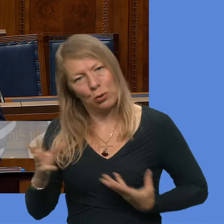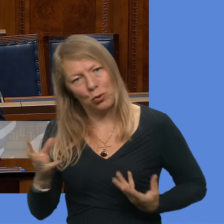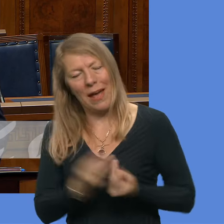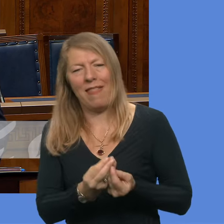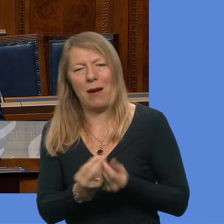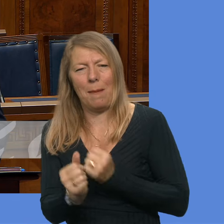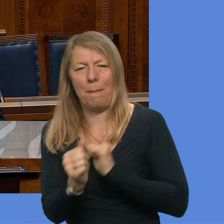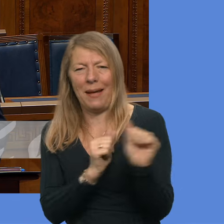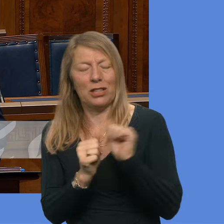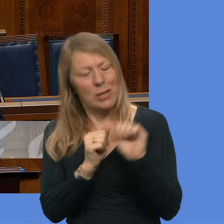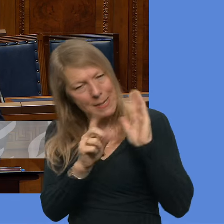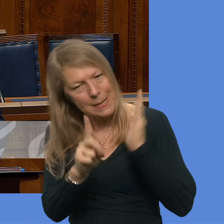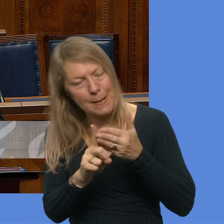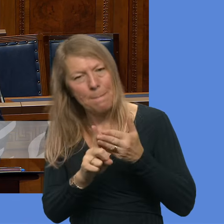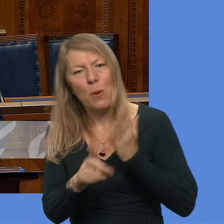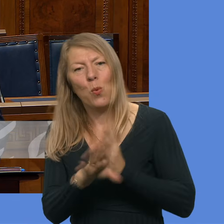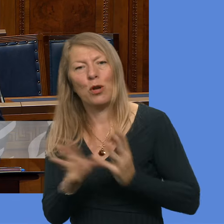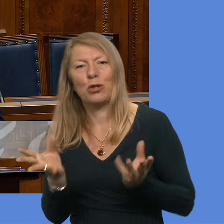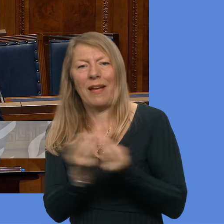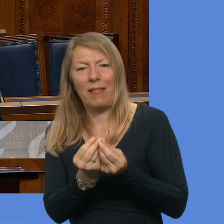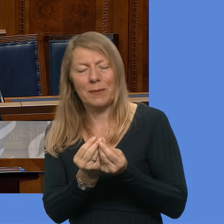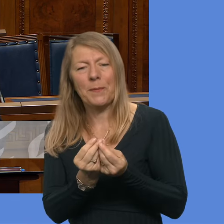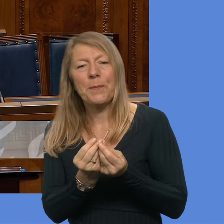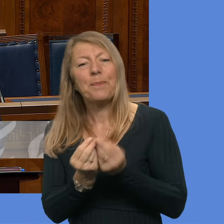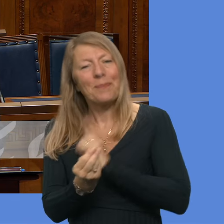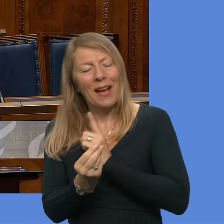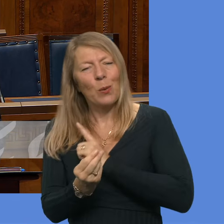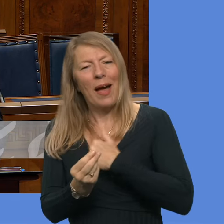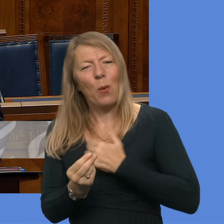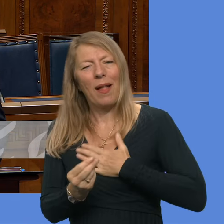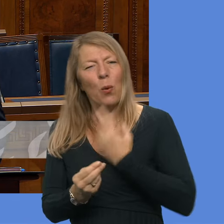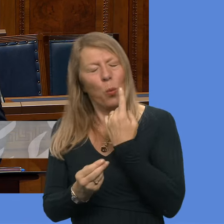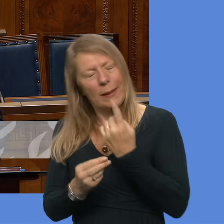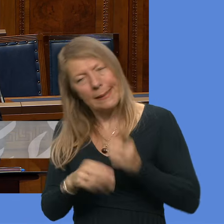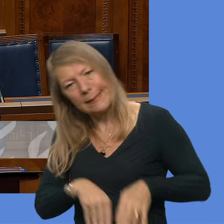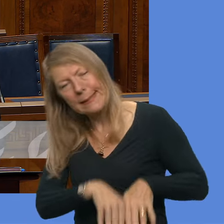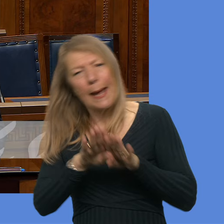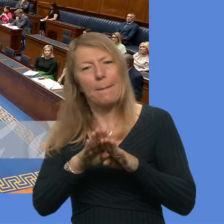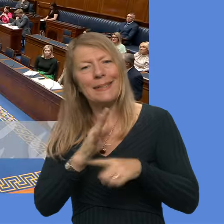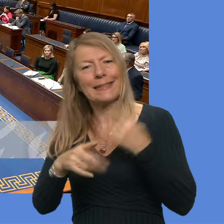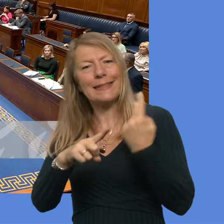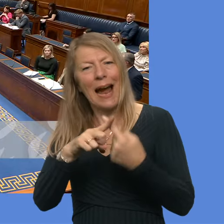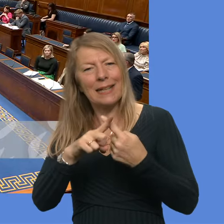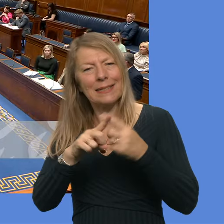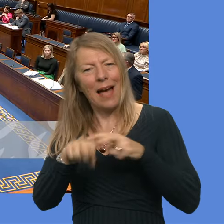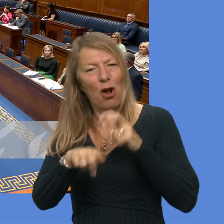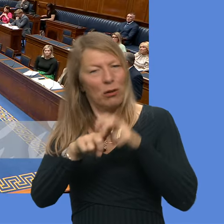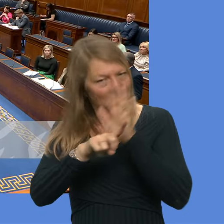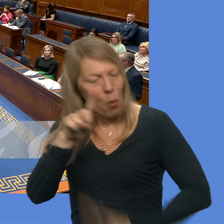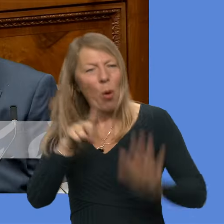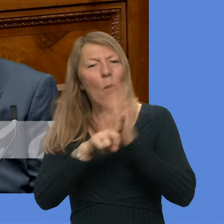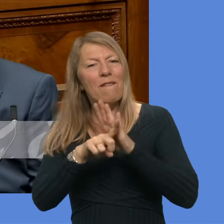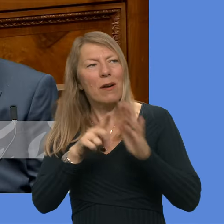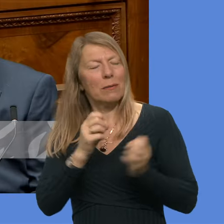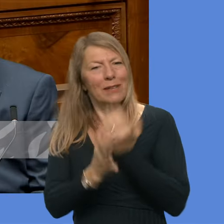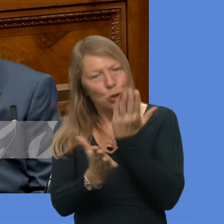if you have a single tax rate across the island in terms of our international investment. So I wouldn't be arguing for a race to